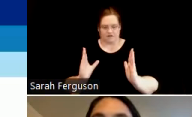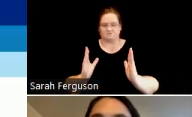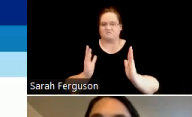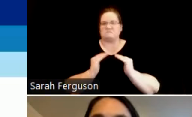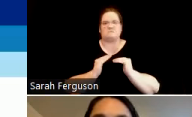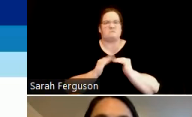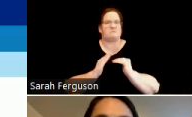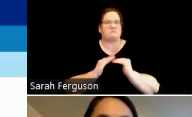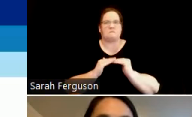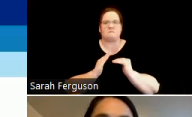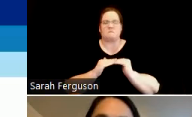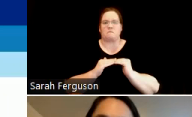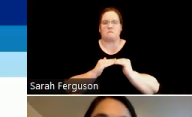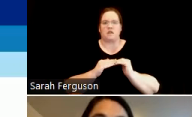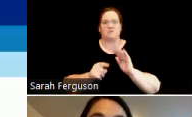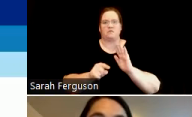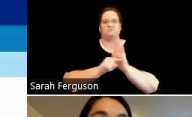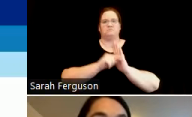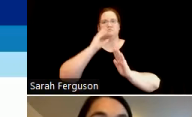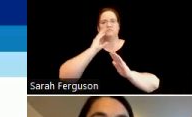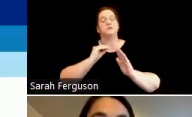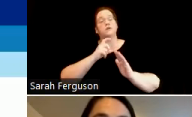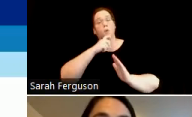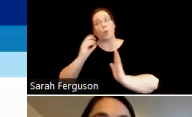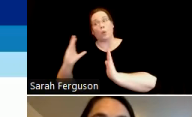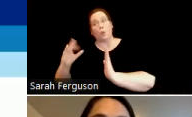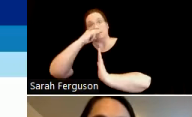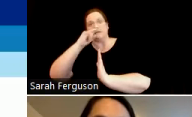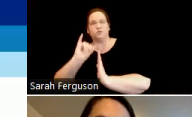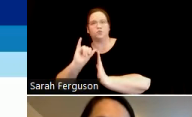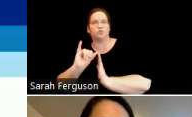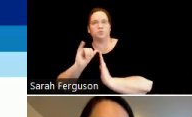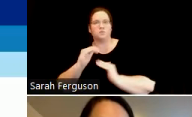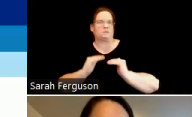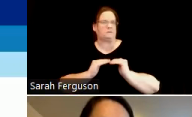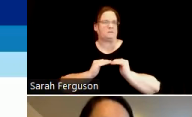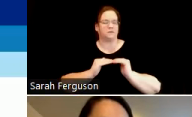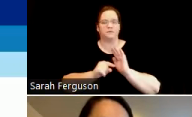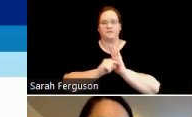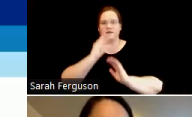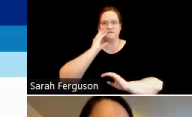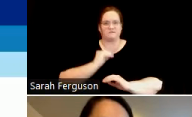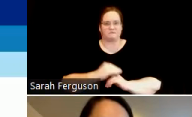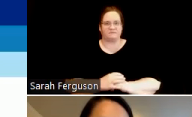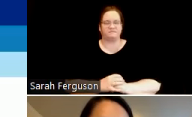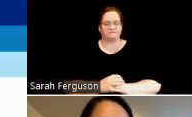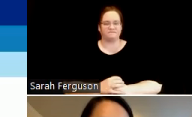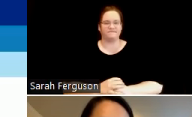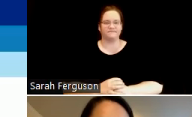minimal side effects, and in the older kids as well. So, next slide.